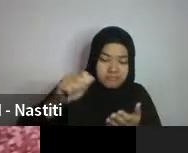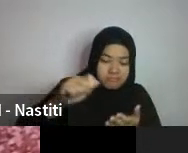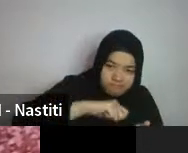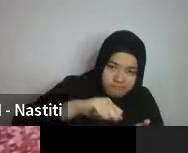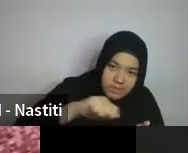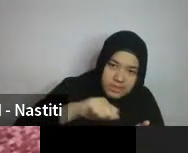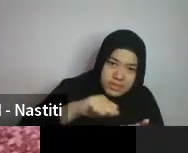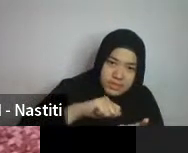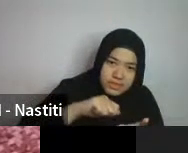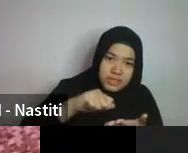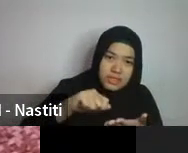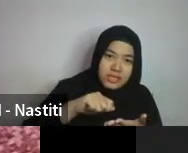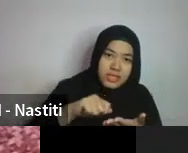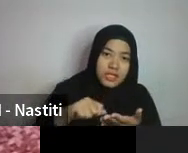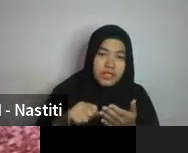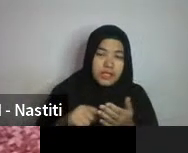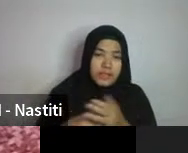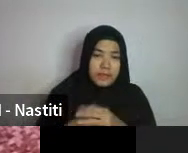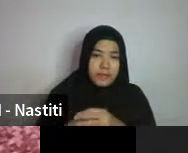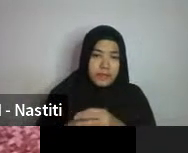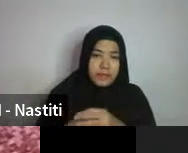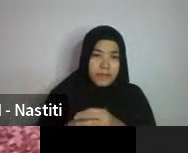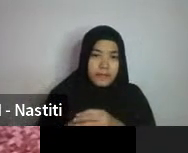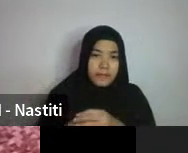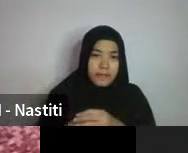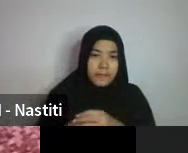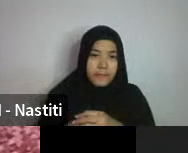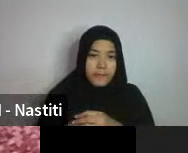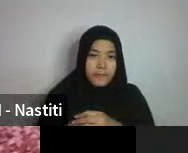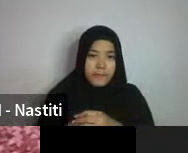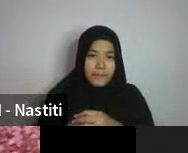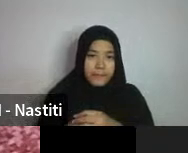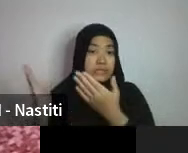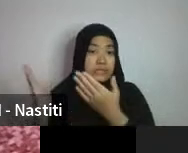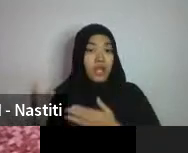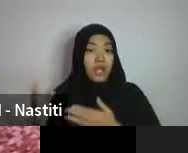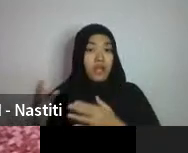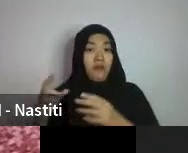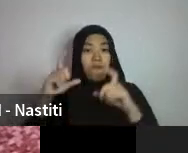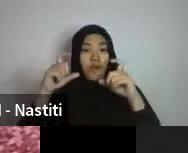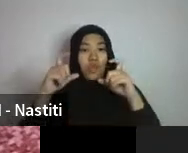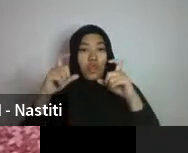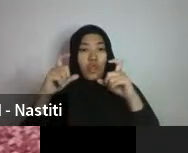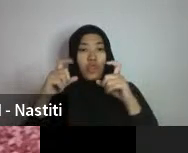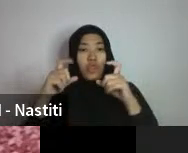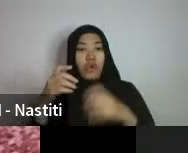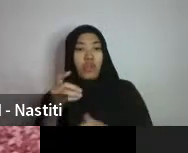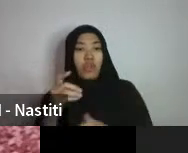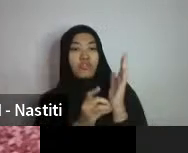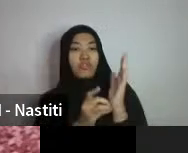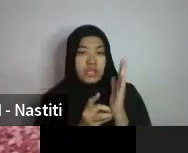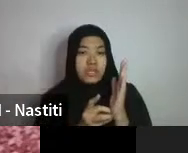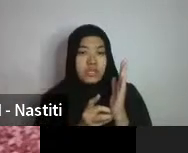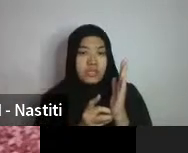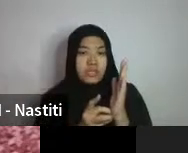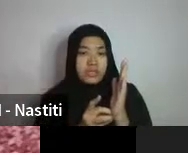idyllic. And here we see the doctors who work there. And here right in the background,